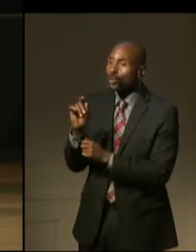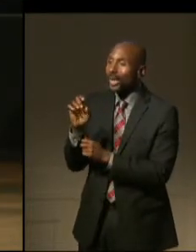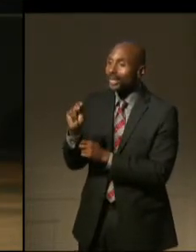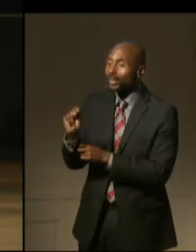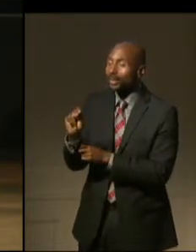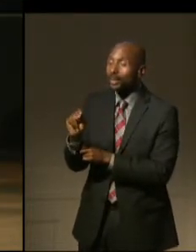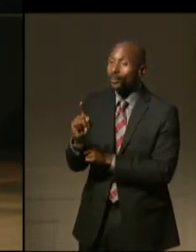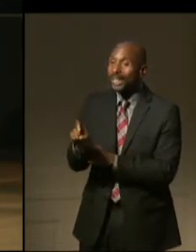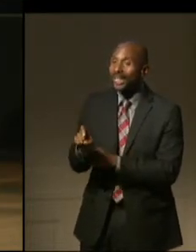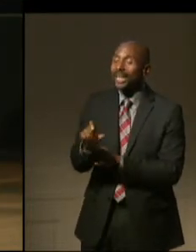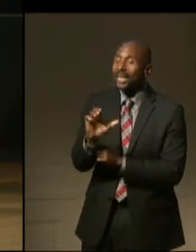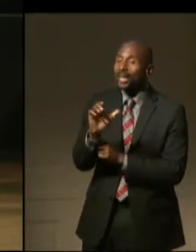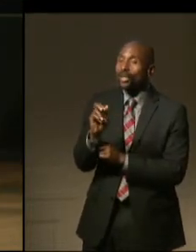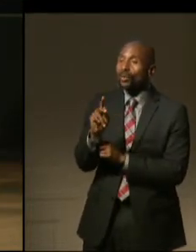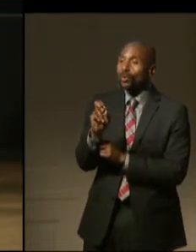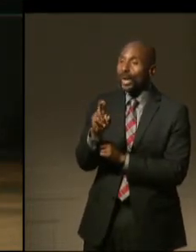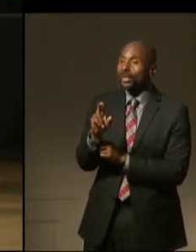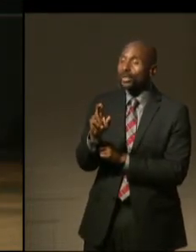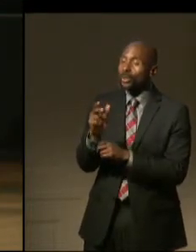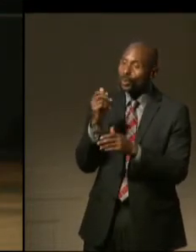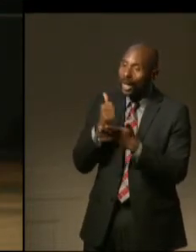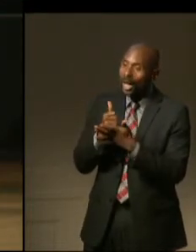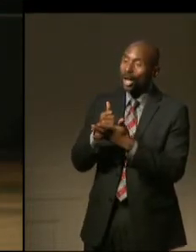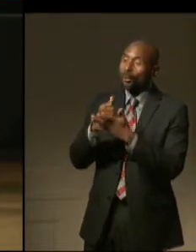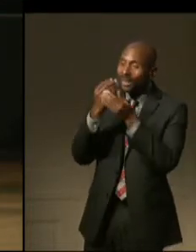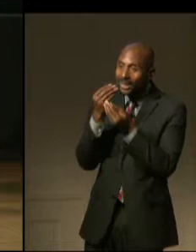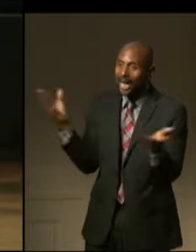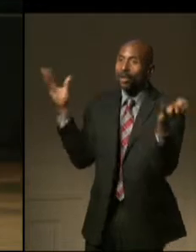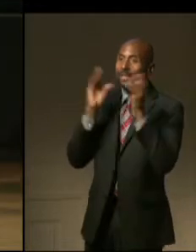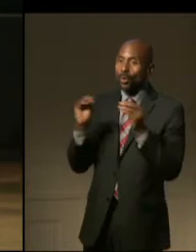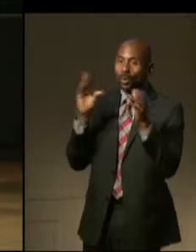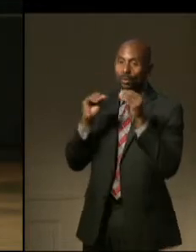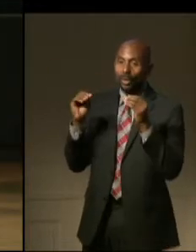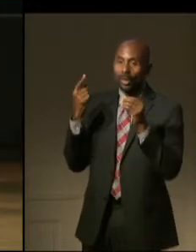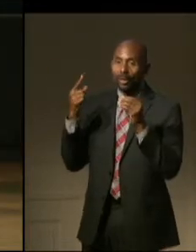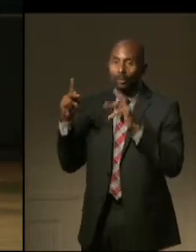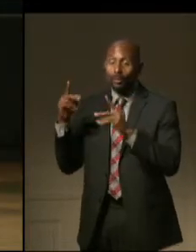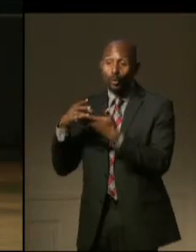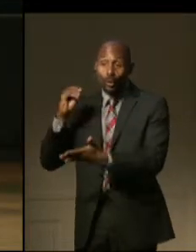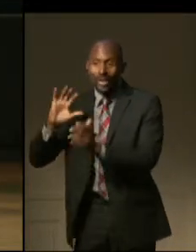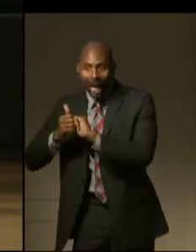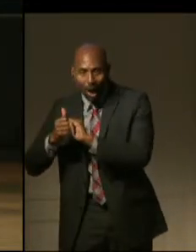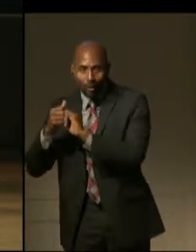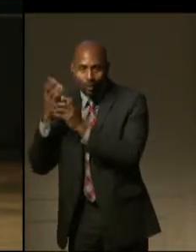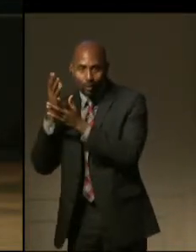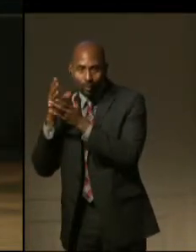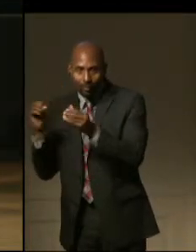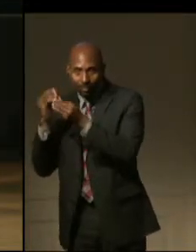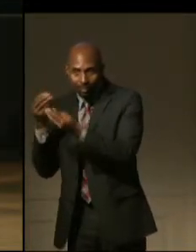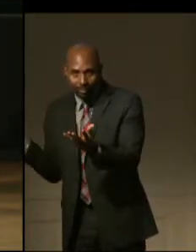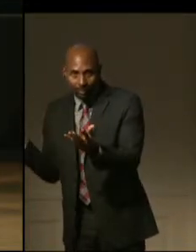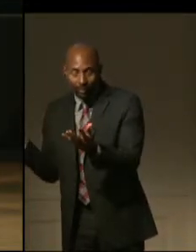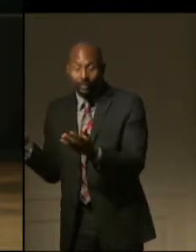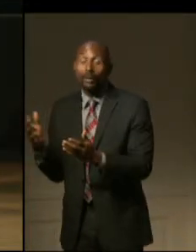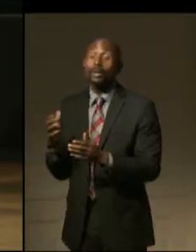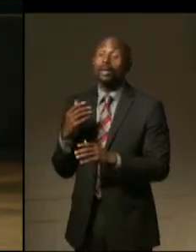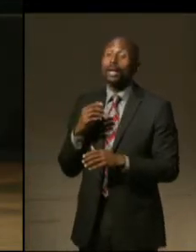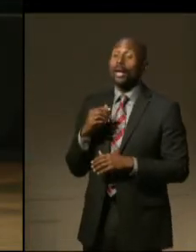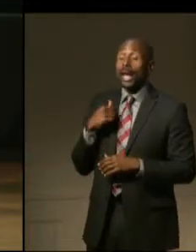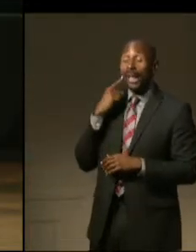tell the stories so that people learn how to tell the stories. I think that it's also vitally important that people like